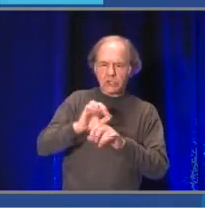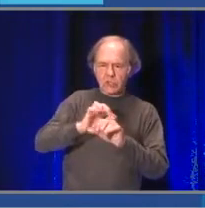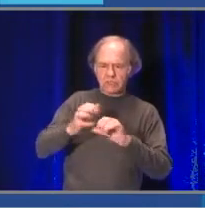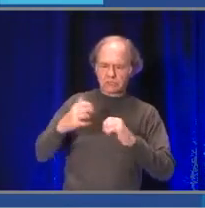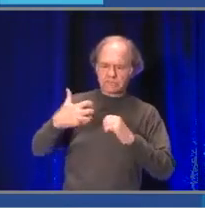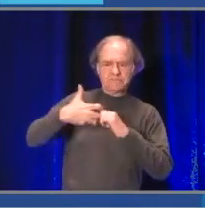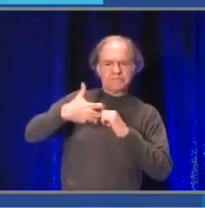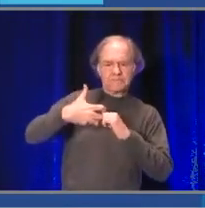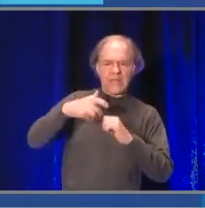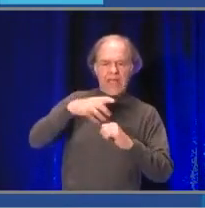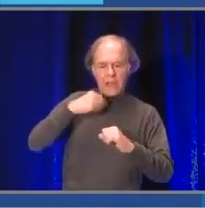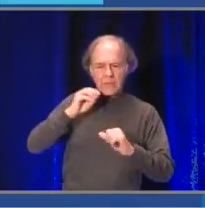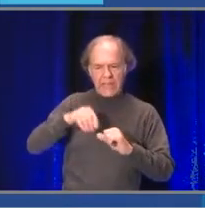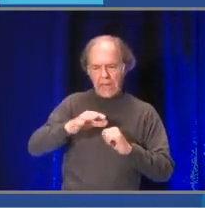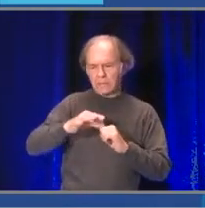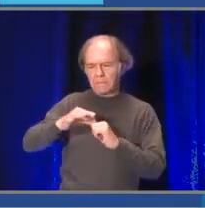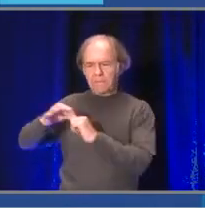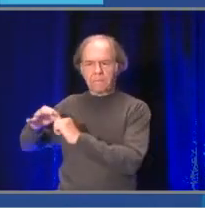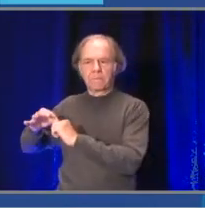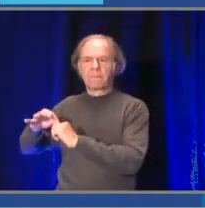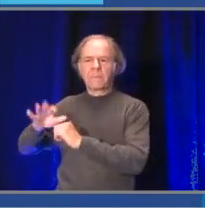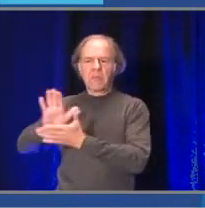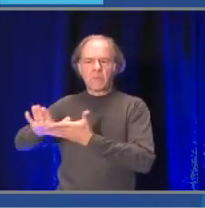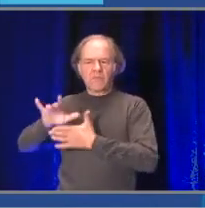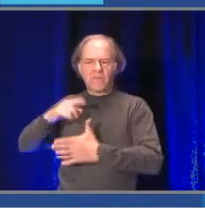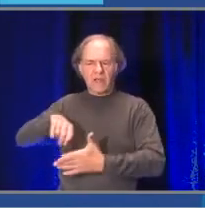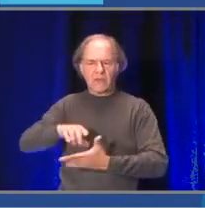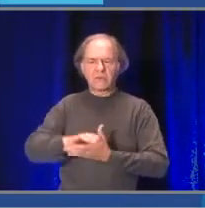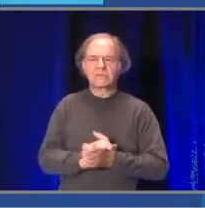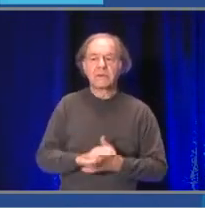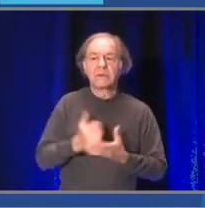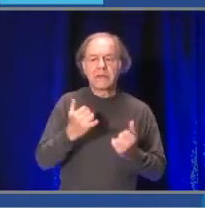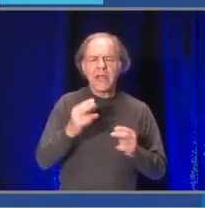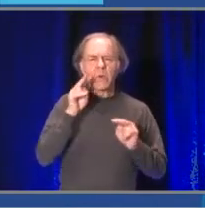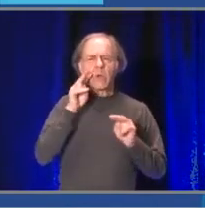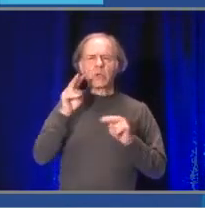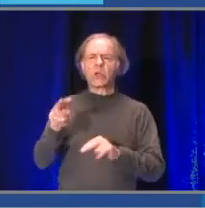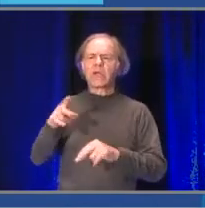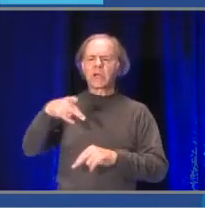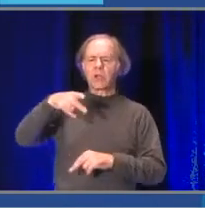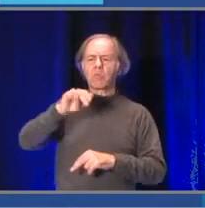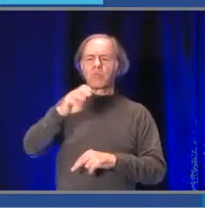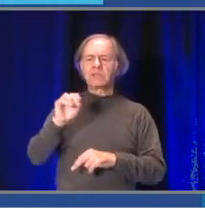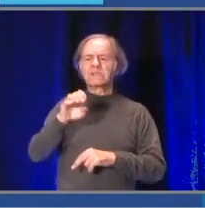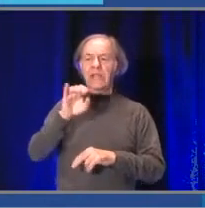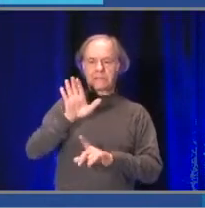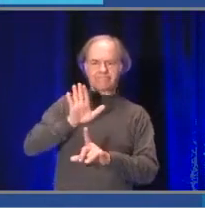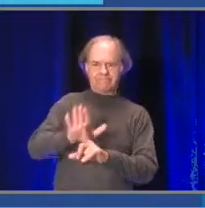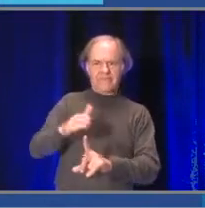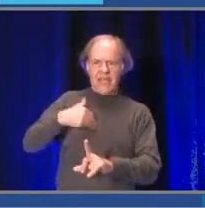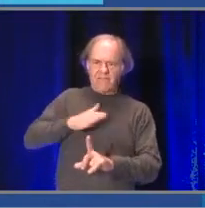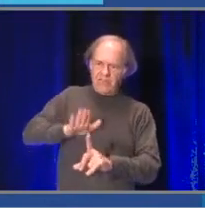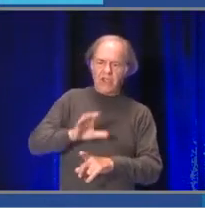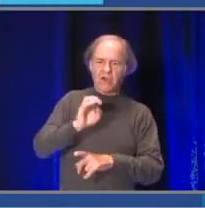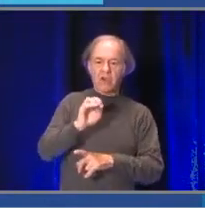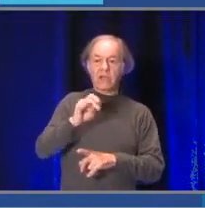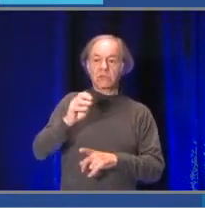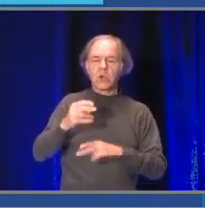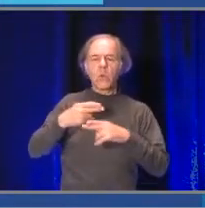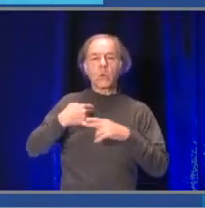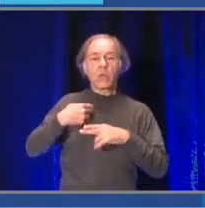and we can purify them. So now let's look at prostate exosomes, and it's